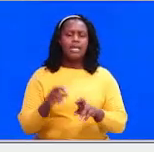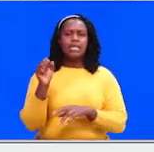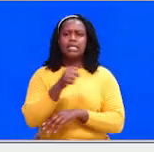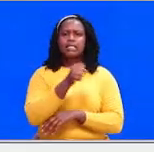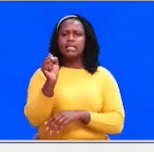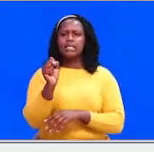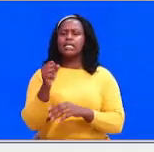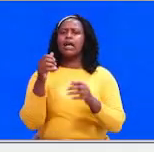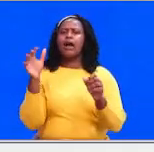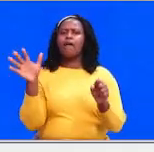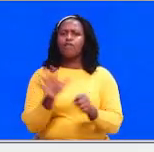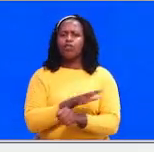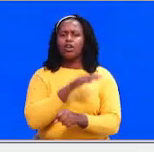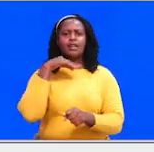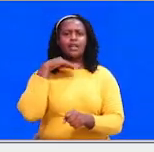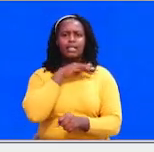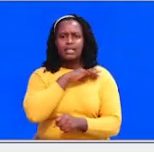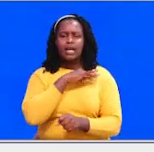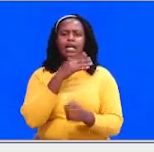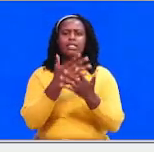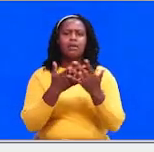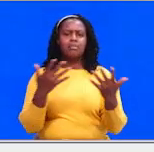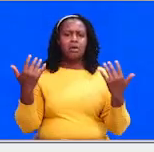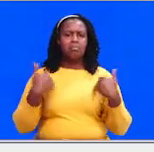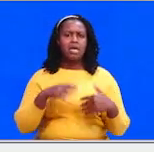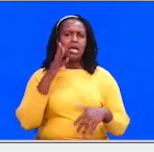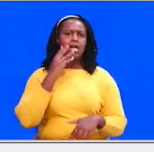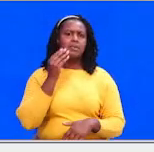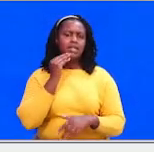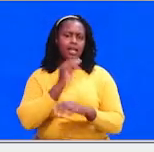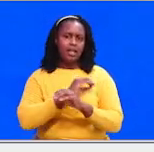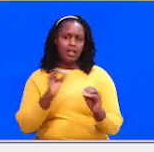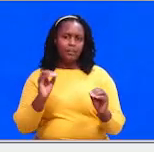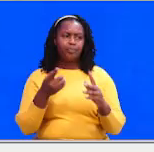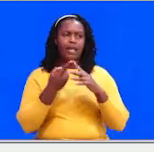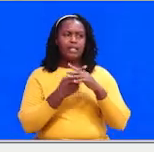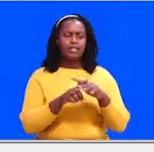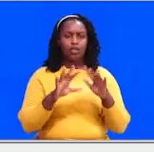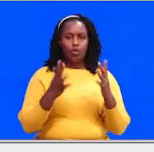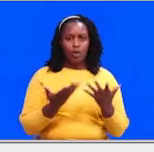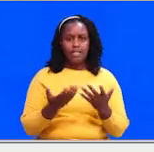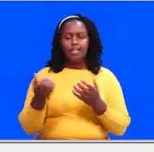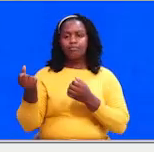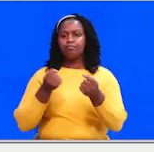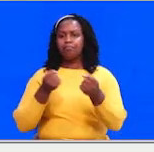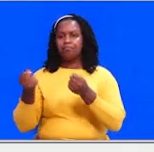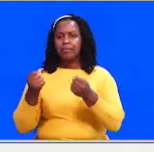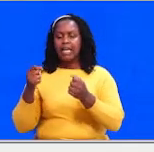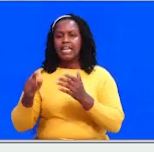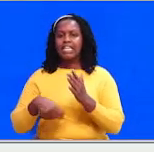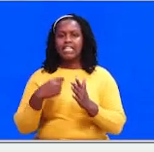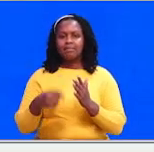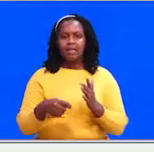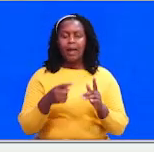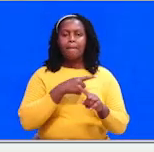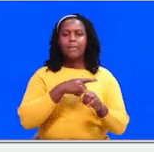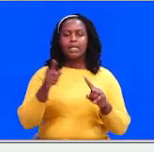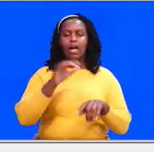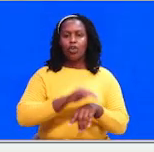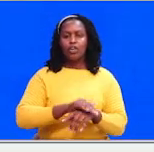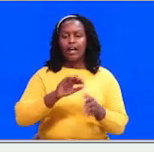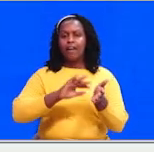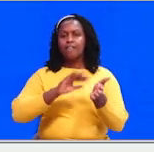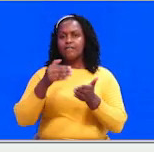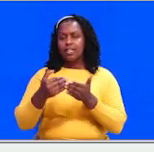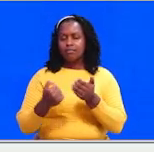in the village. So I started working in automotive industry, but at some point I got a scholarship to Germany. Wow. And